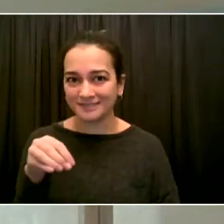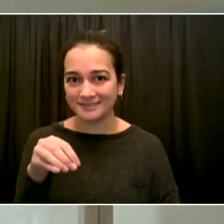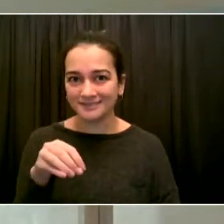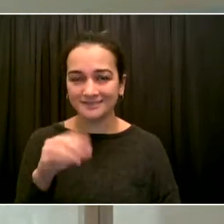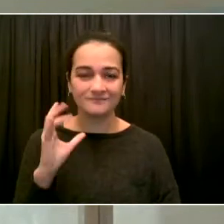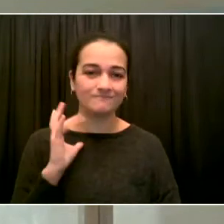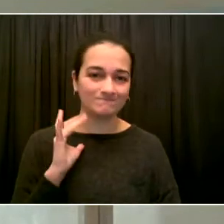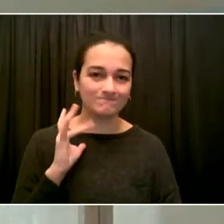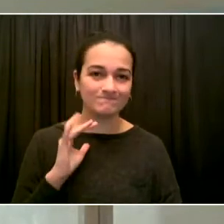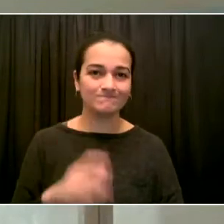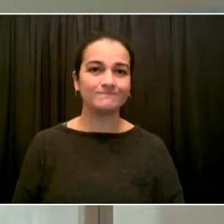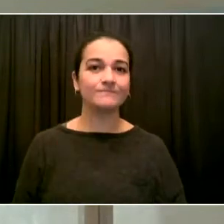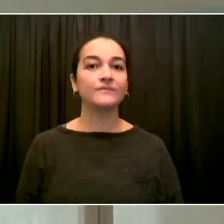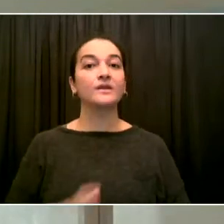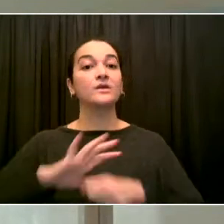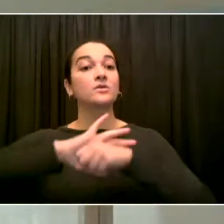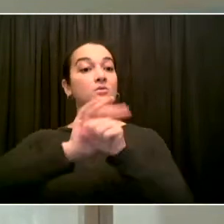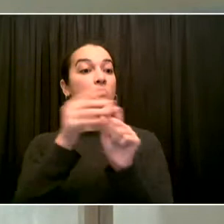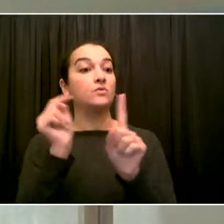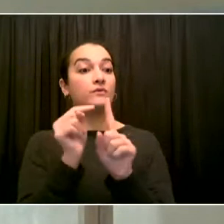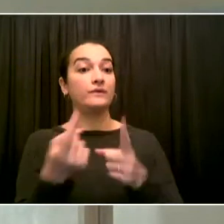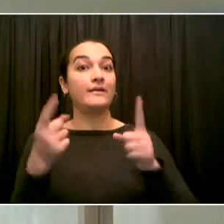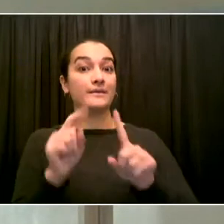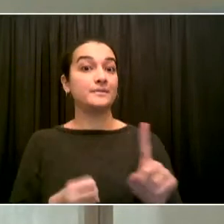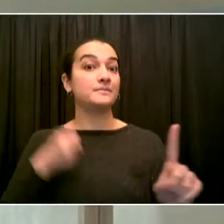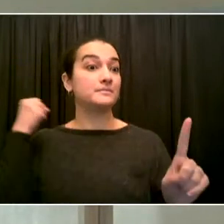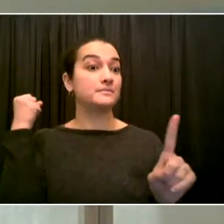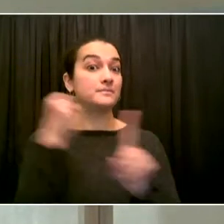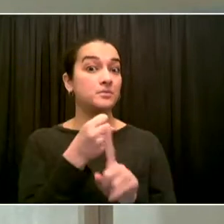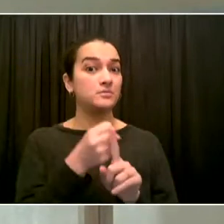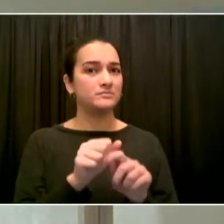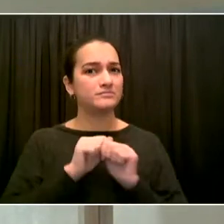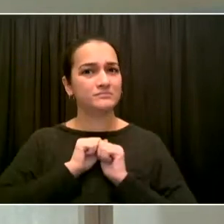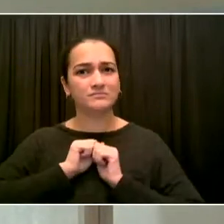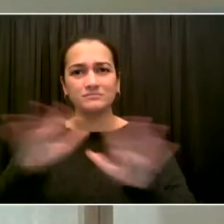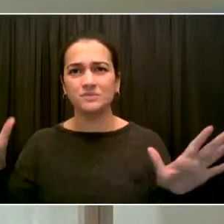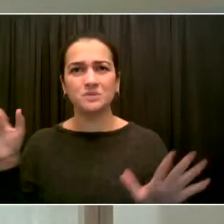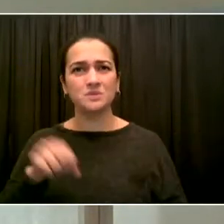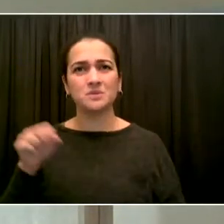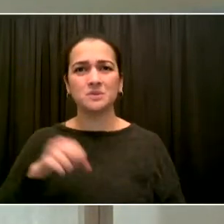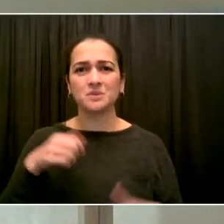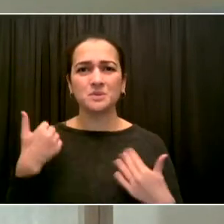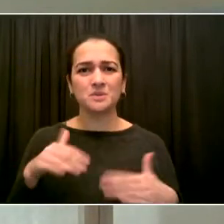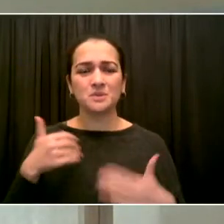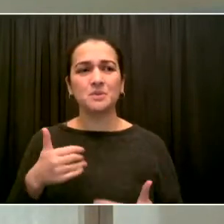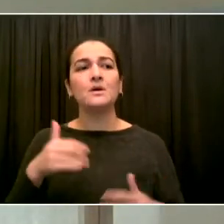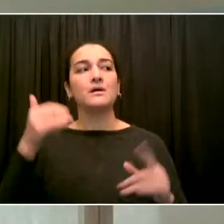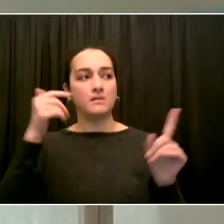filed. And that is I think the story of the pandemic, that legal services